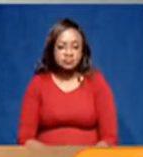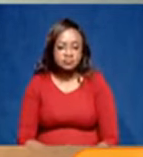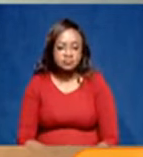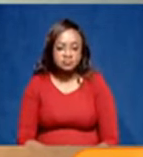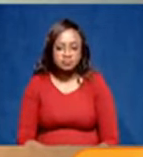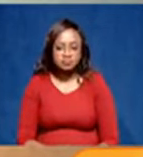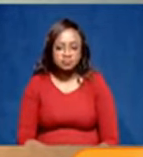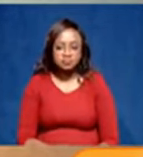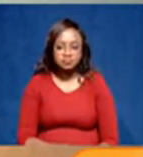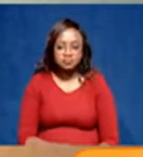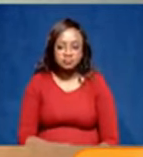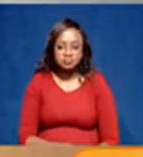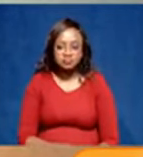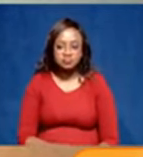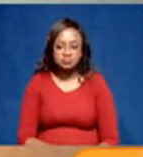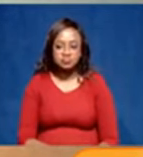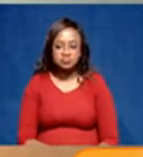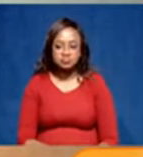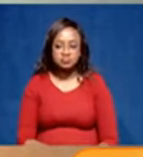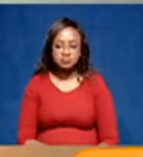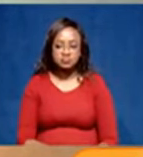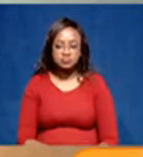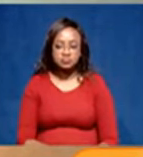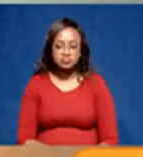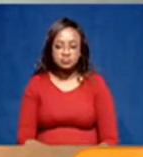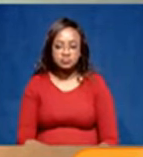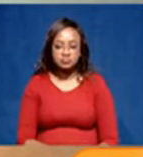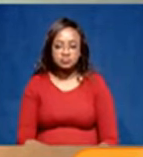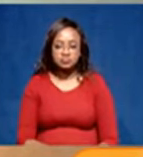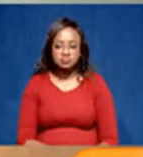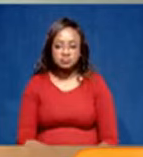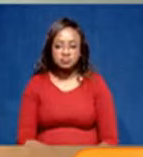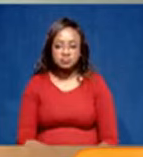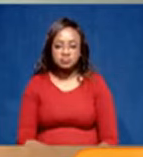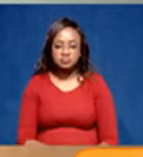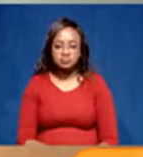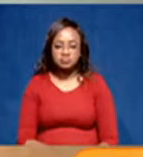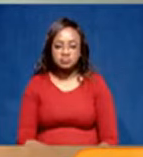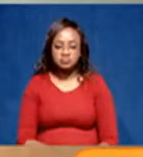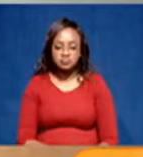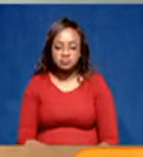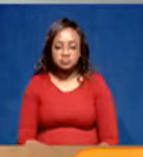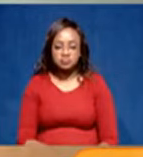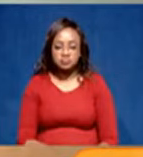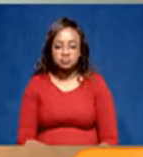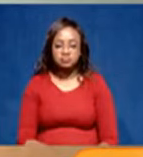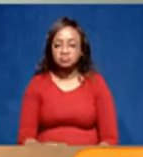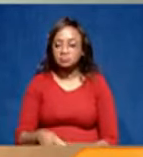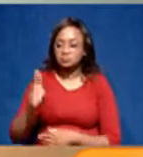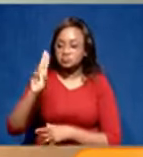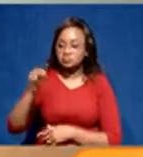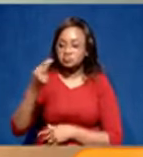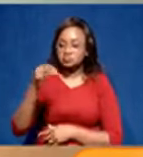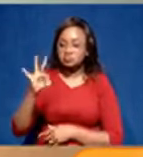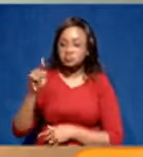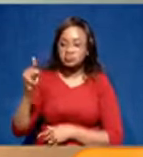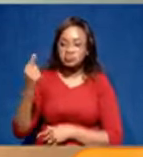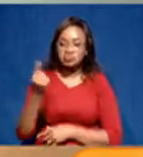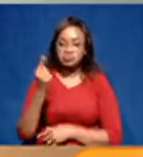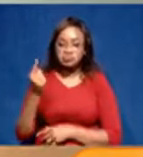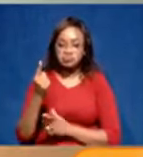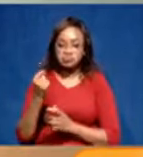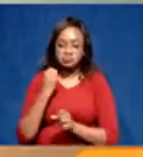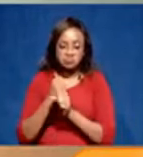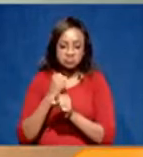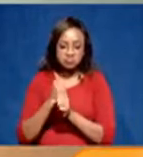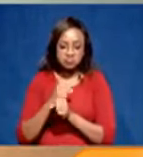NHIF is that it was in itself a law that it was taking care of its operations from the beginning to the end.